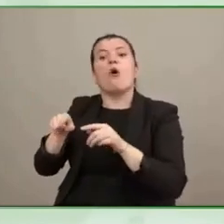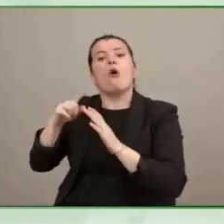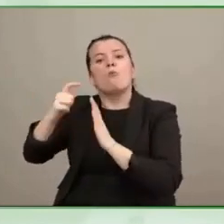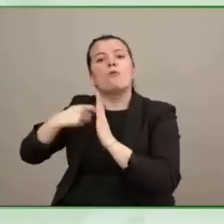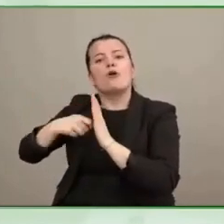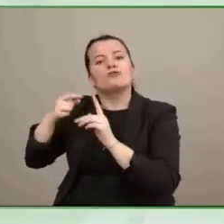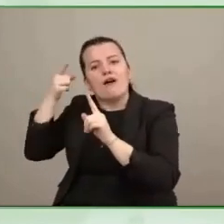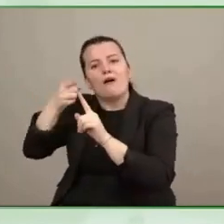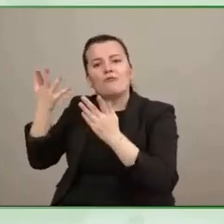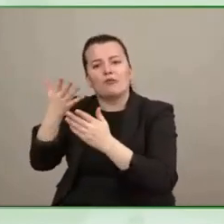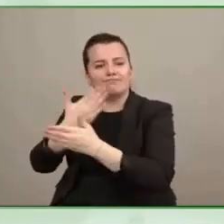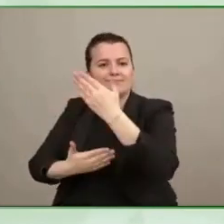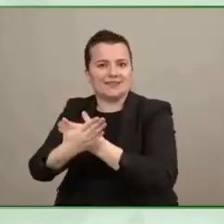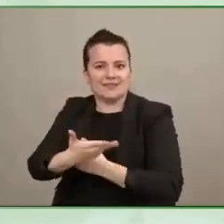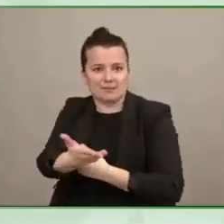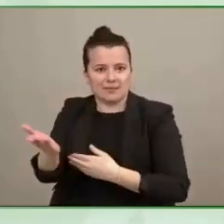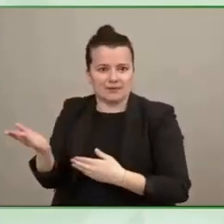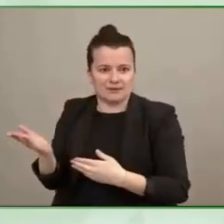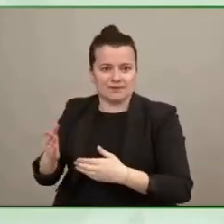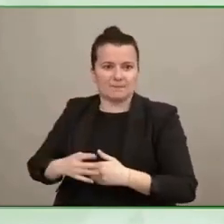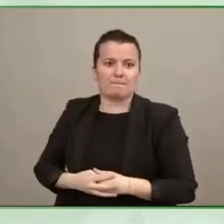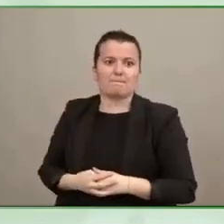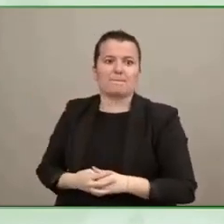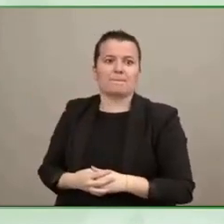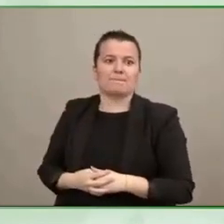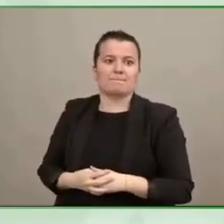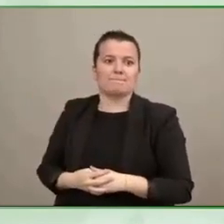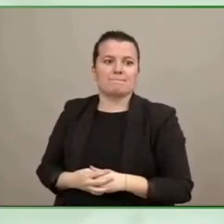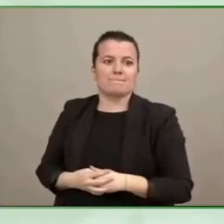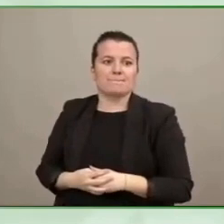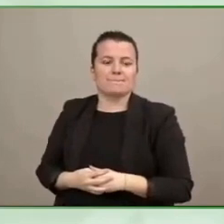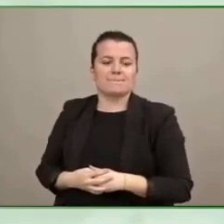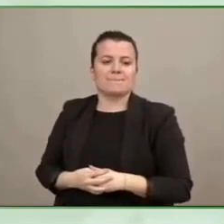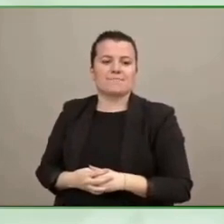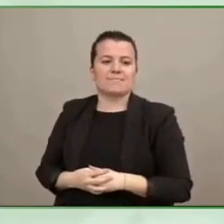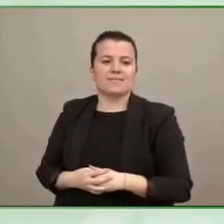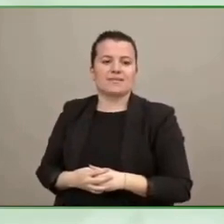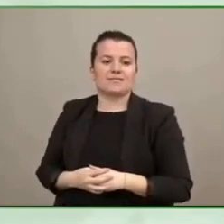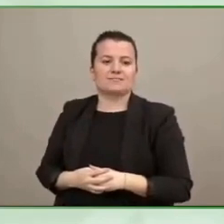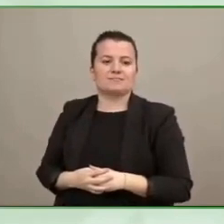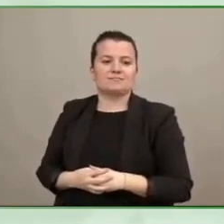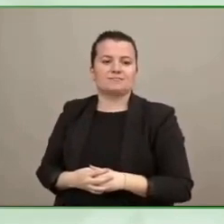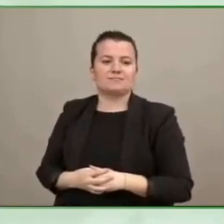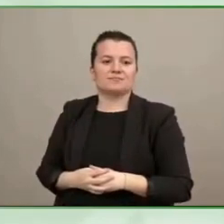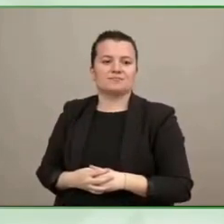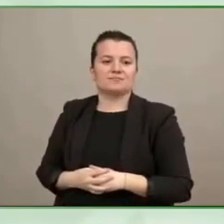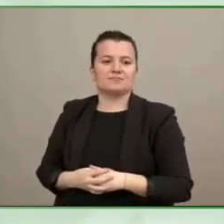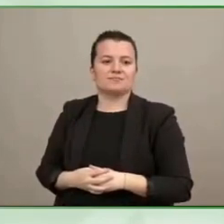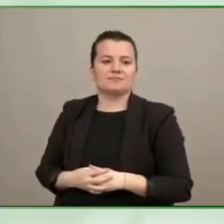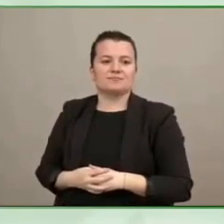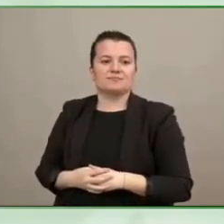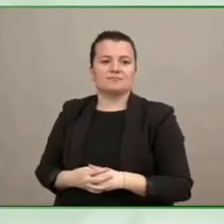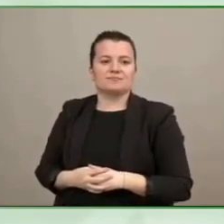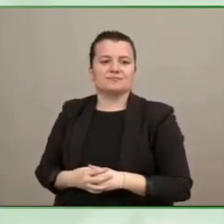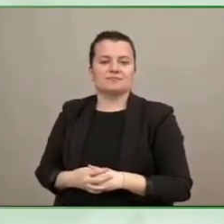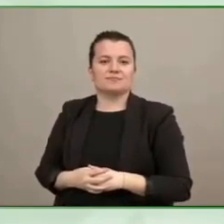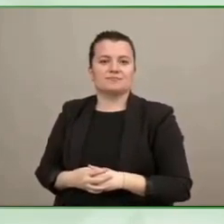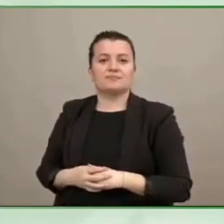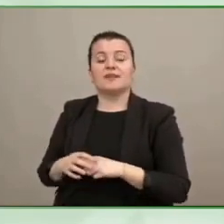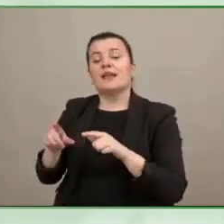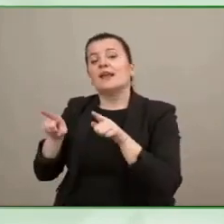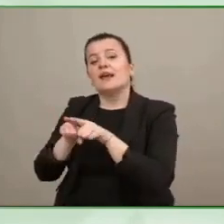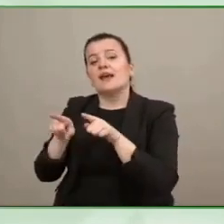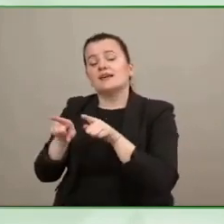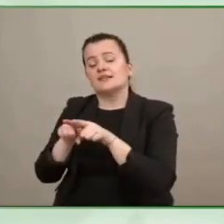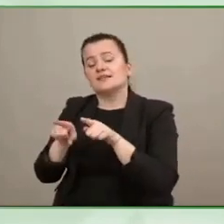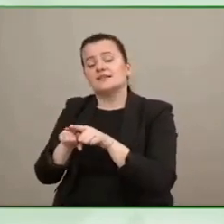before we come answer your question, I would explain another thing. We have make